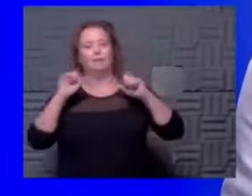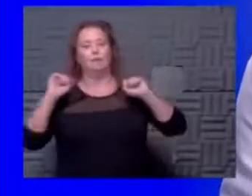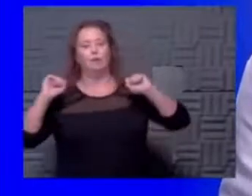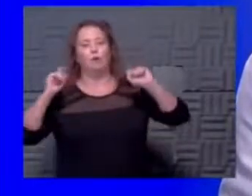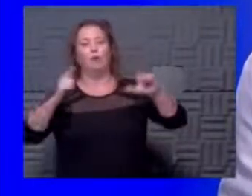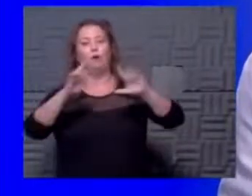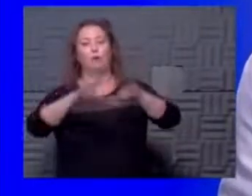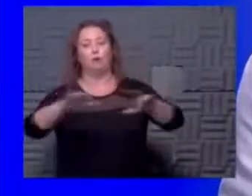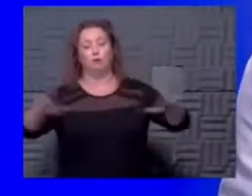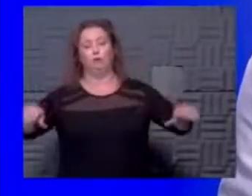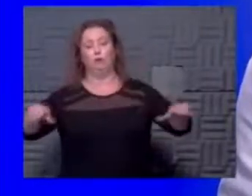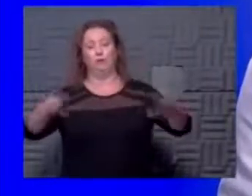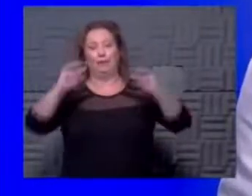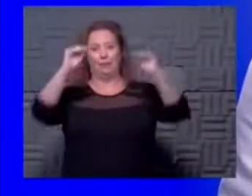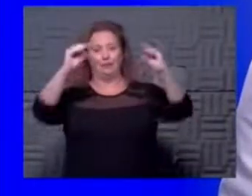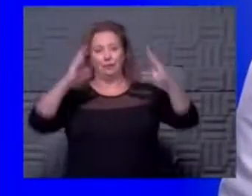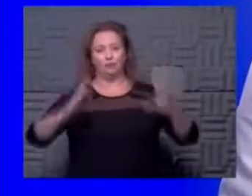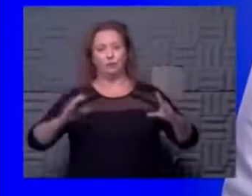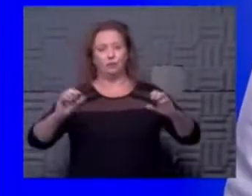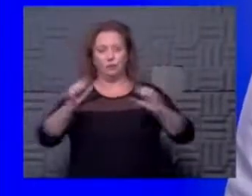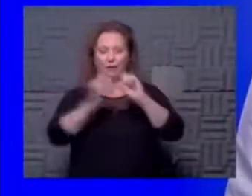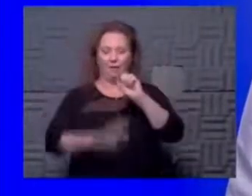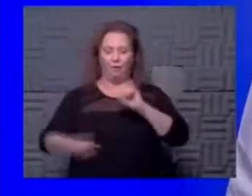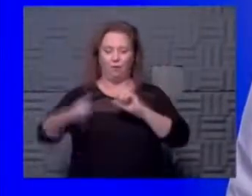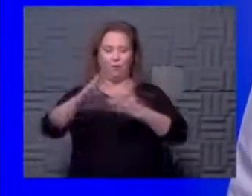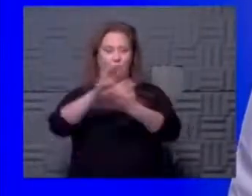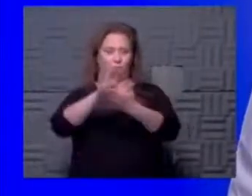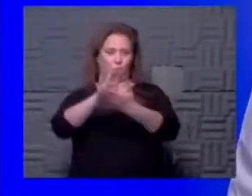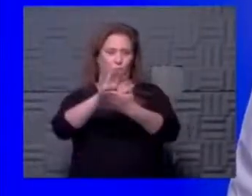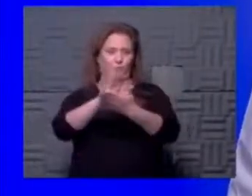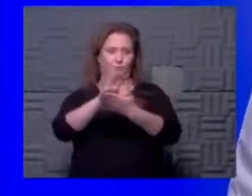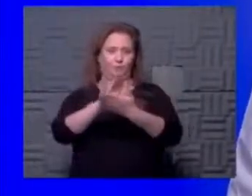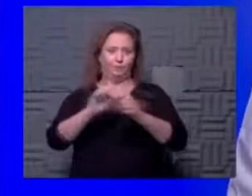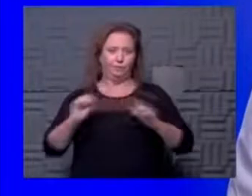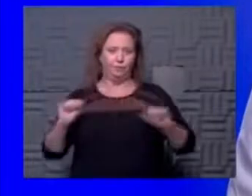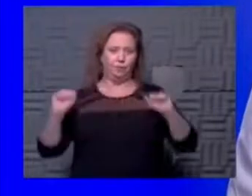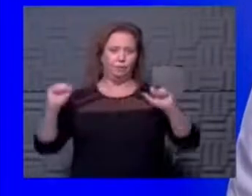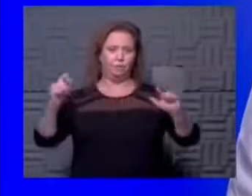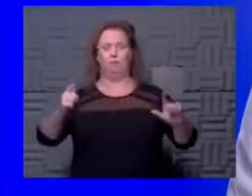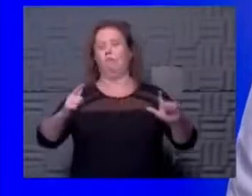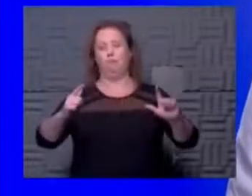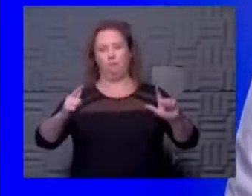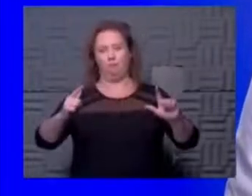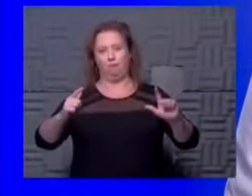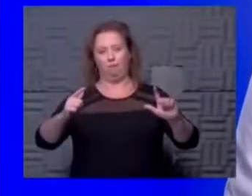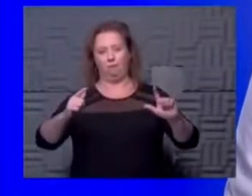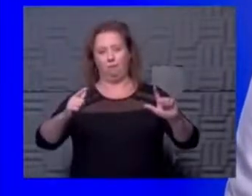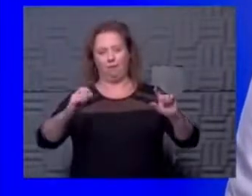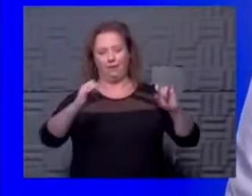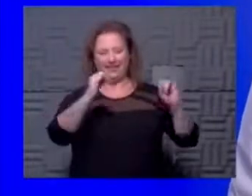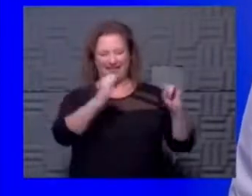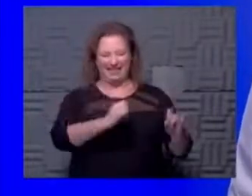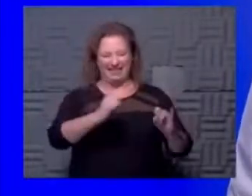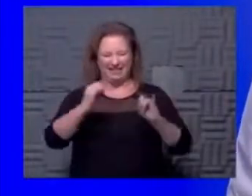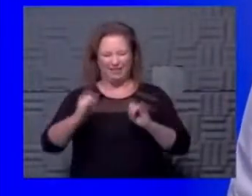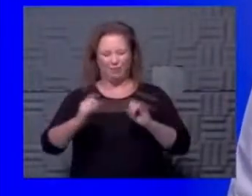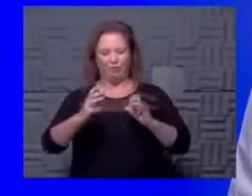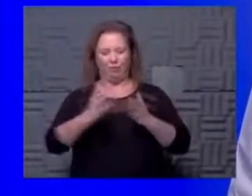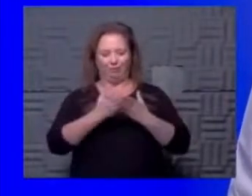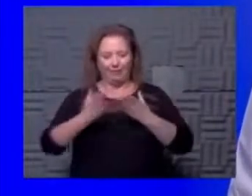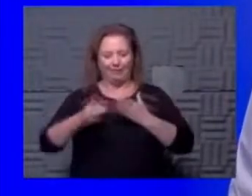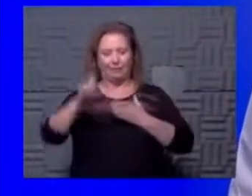of the children and the teachers and everybody in that school. So with all of those individual